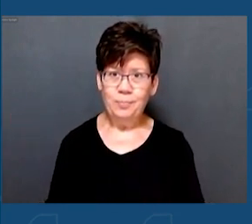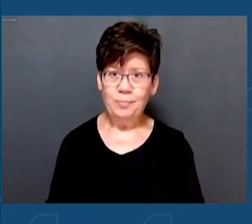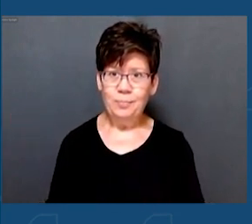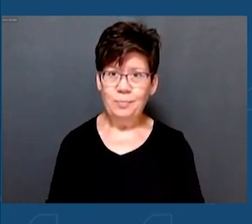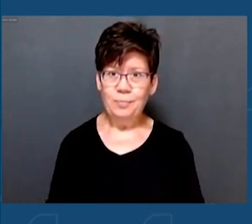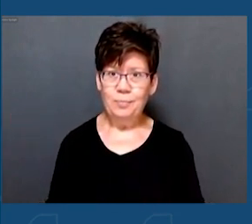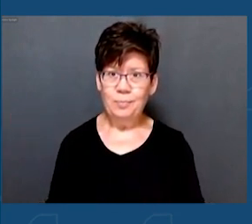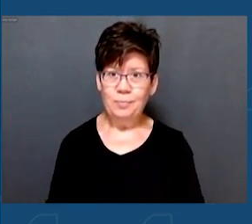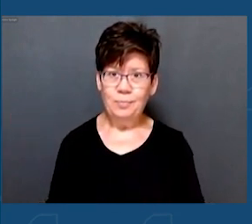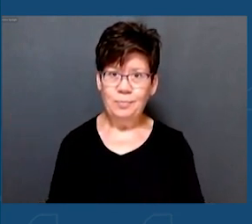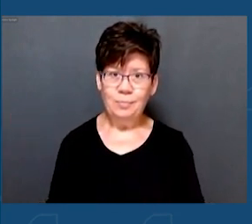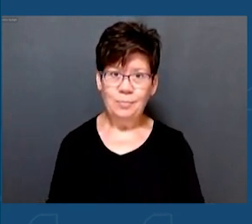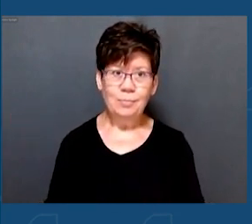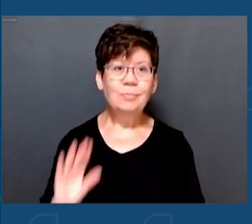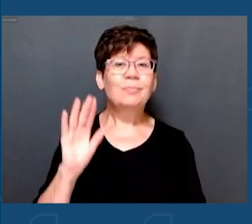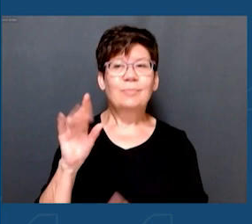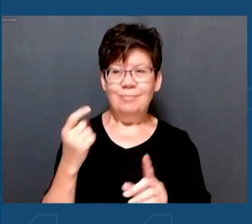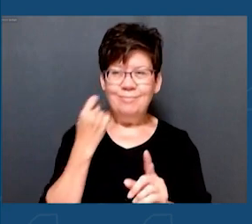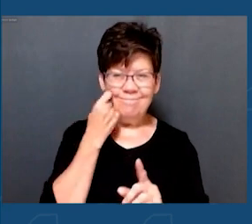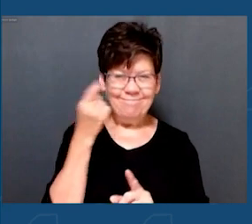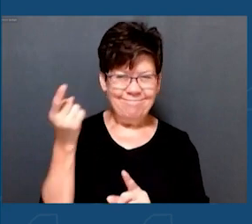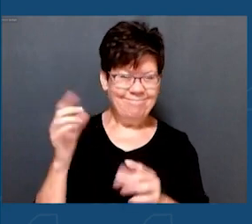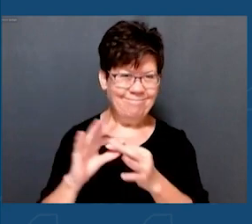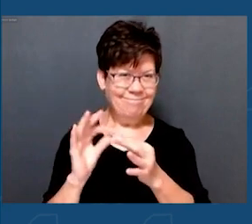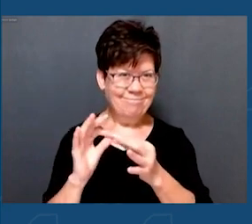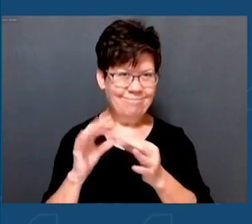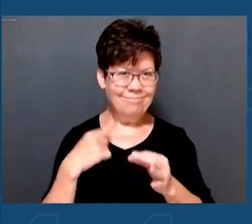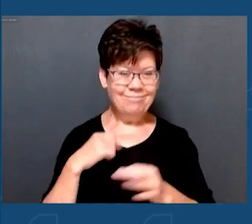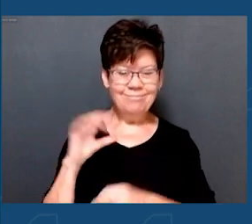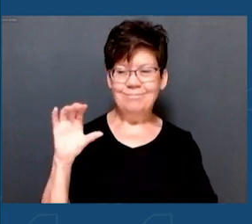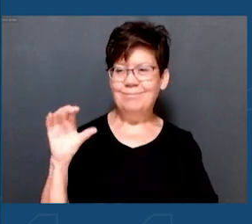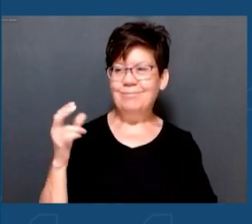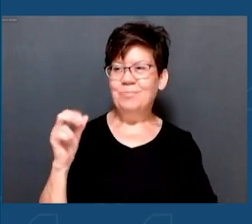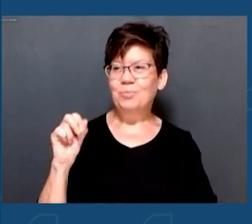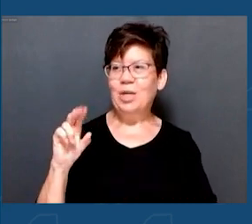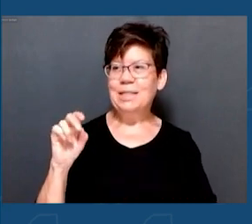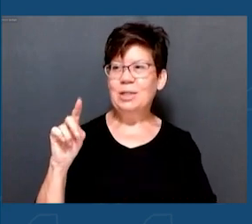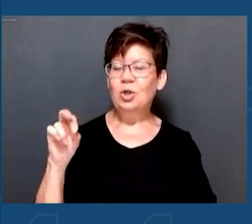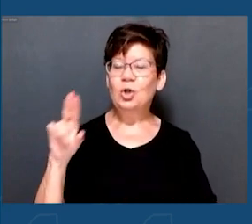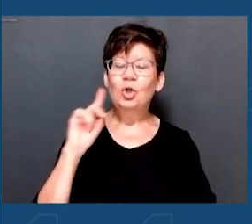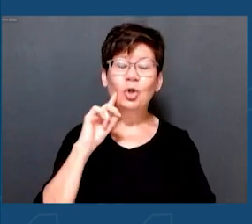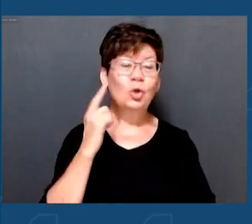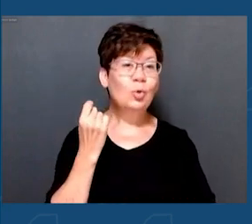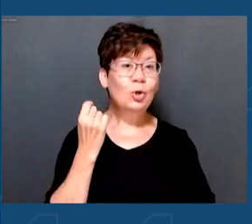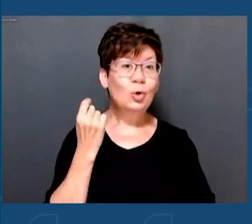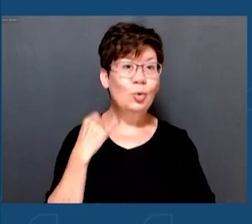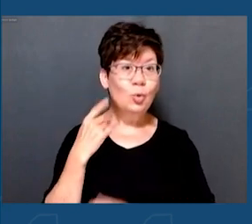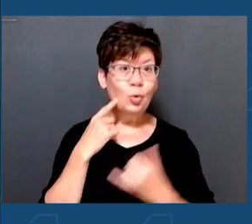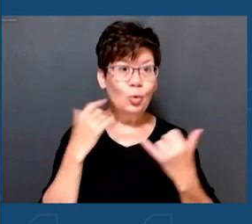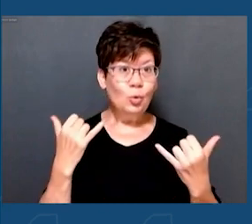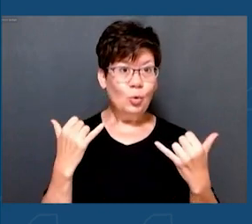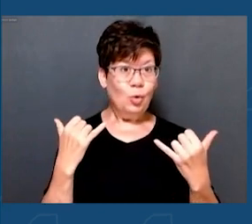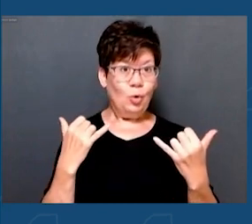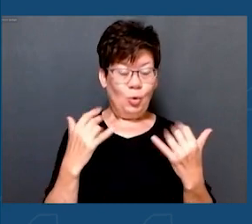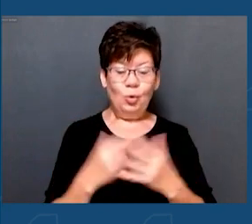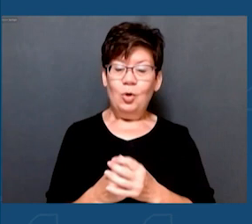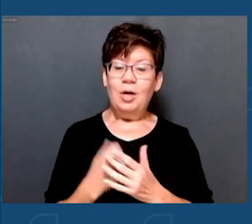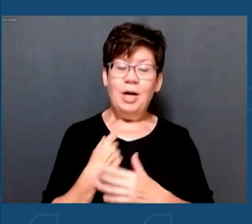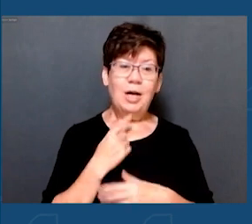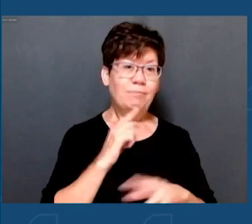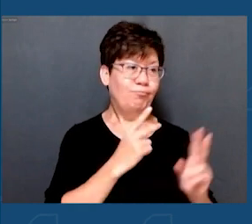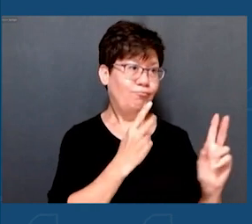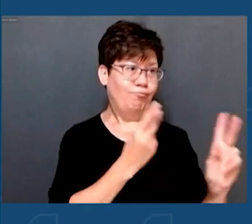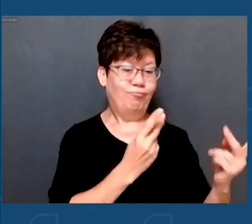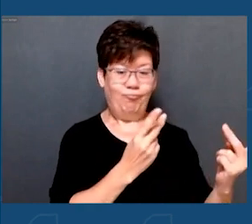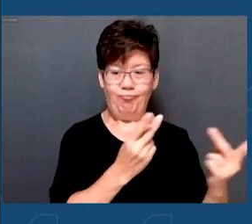As Dr. Dewan mentioned, as Chancellor, one of the things I've done in my early months is visit every one of our 64 campuses. And I was here